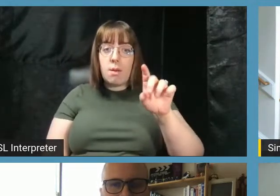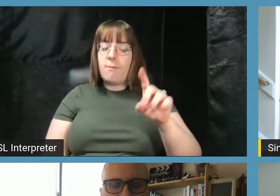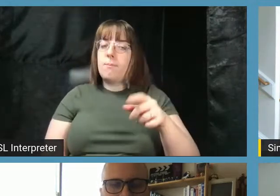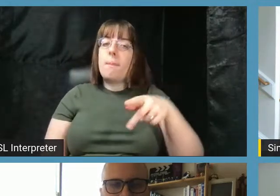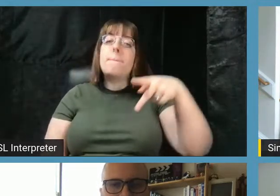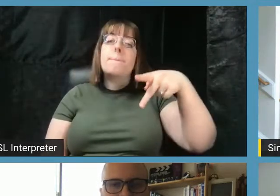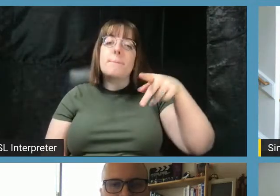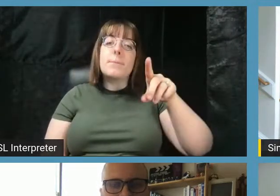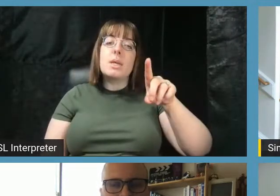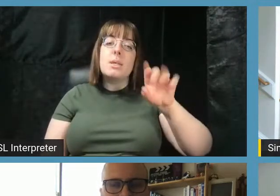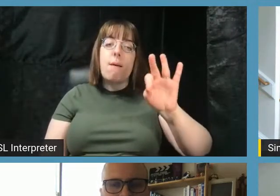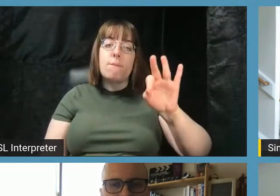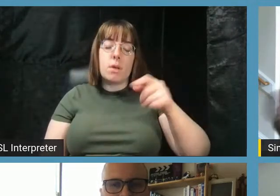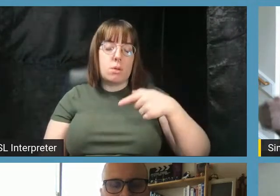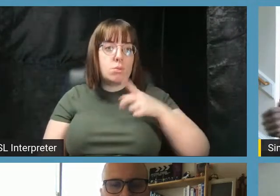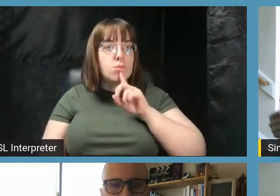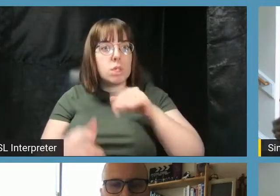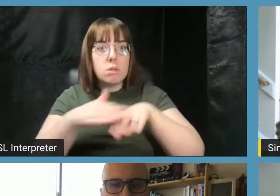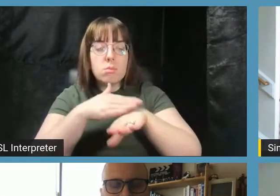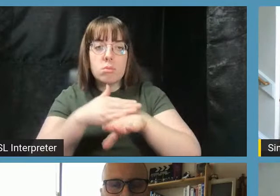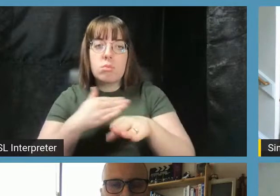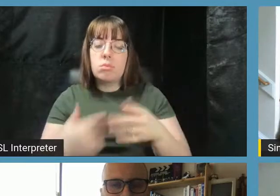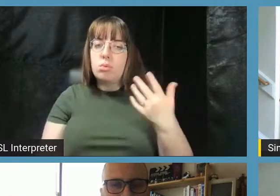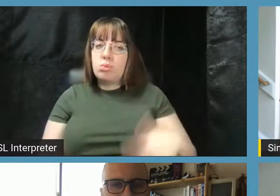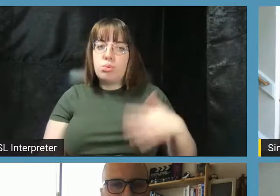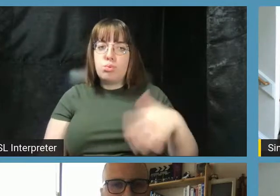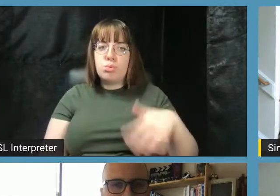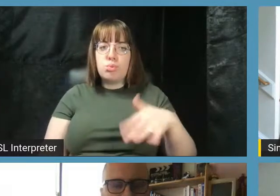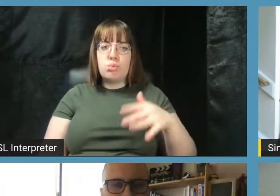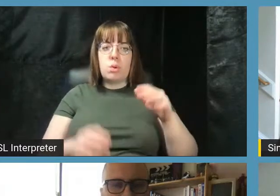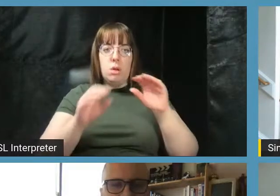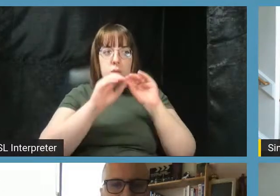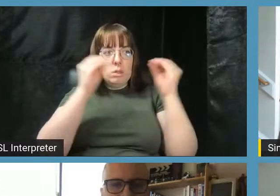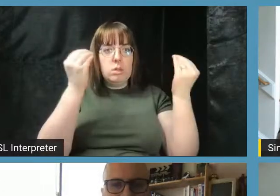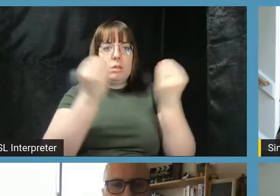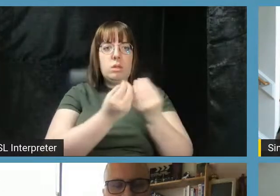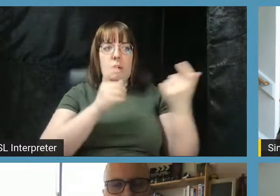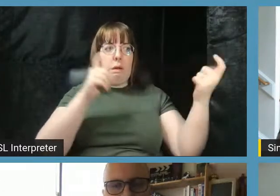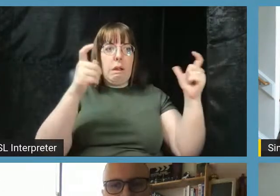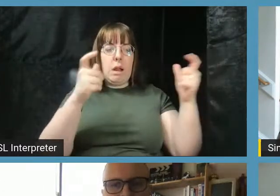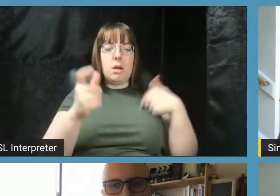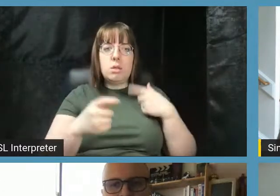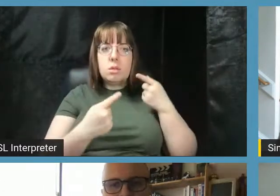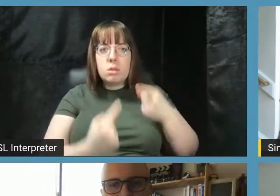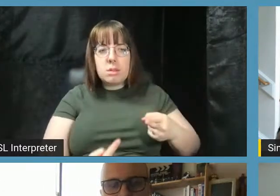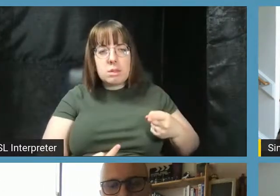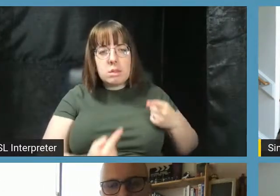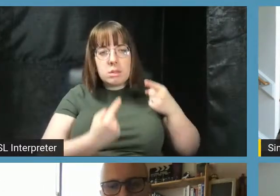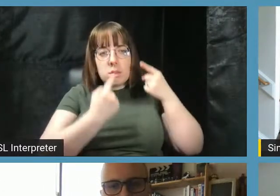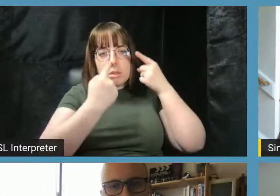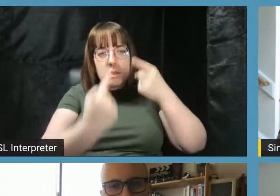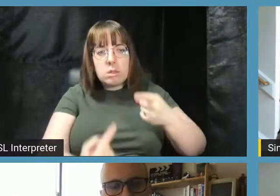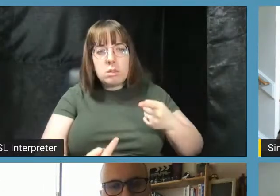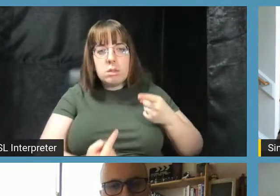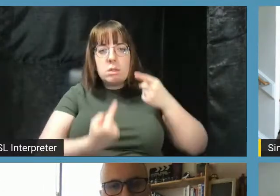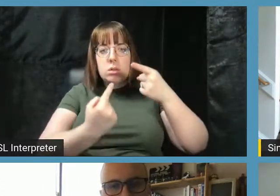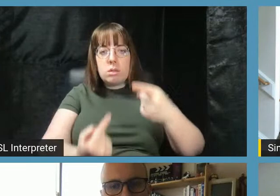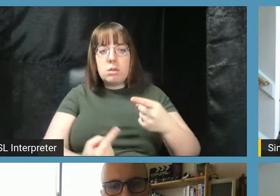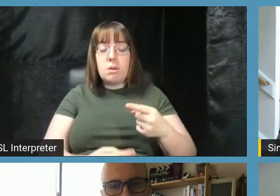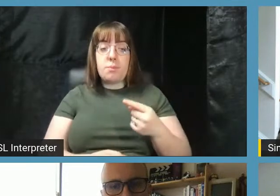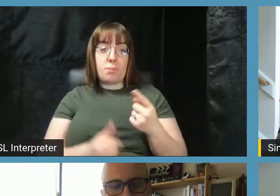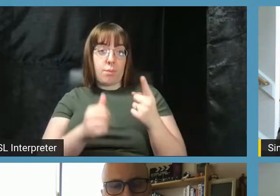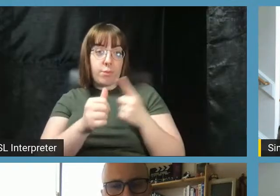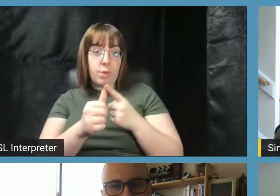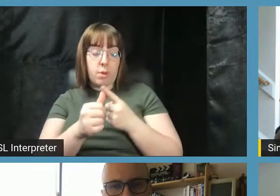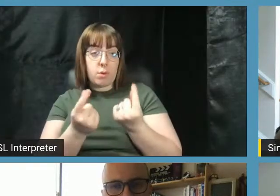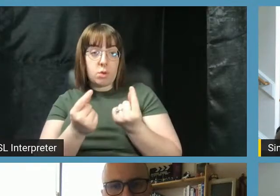create PDFs, which is something that even large institutions struggle with on a daily basis. So take small steps at first,